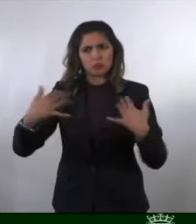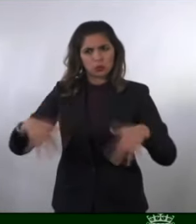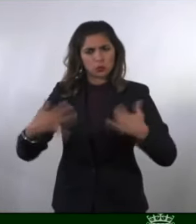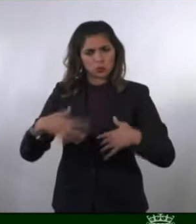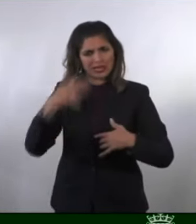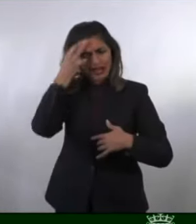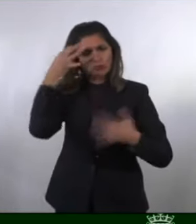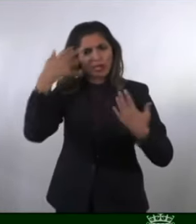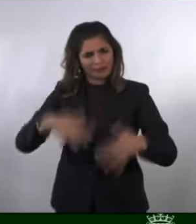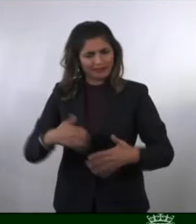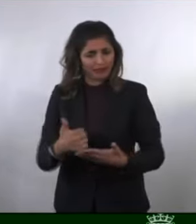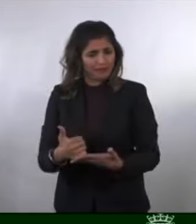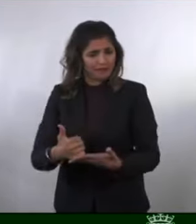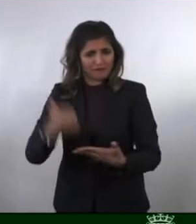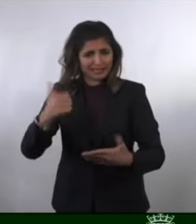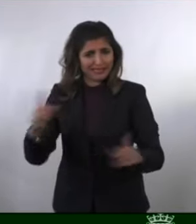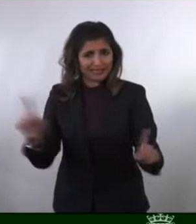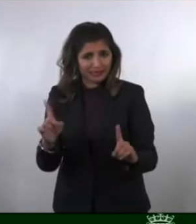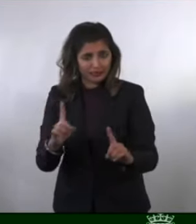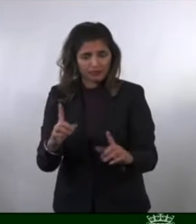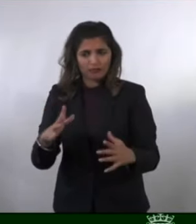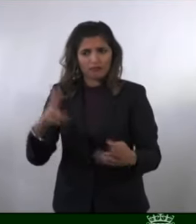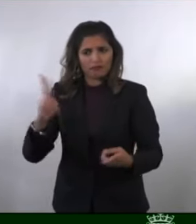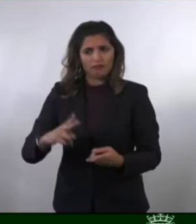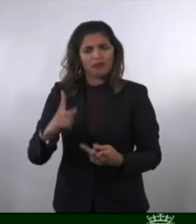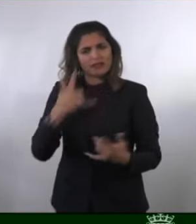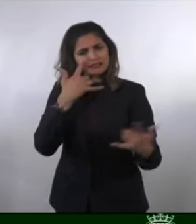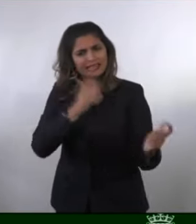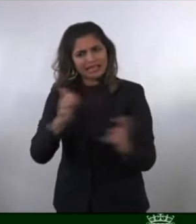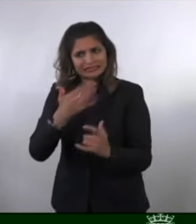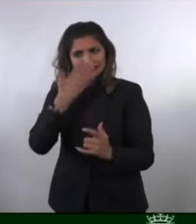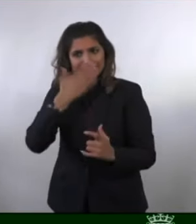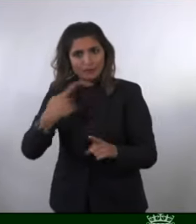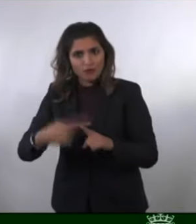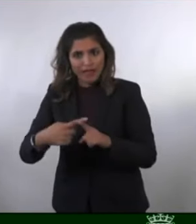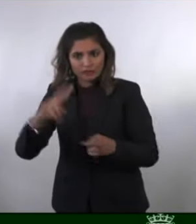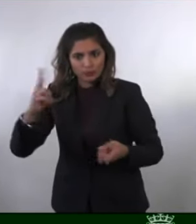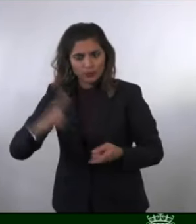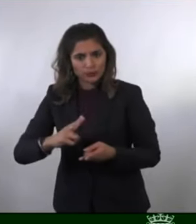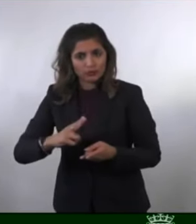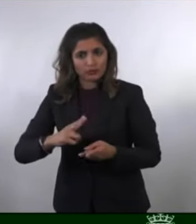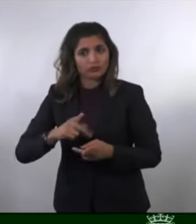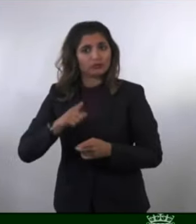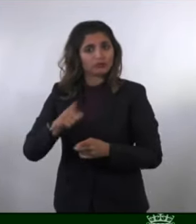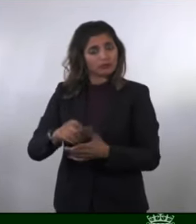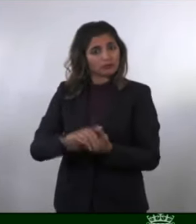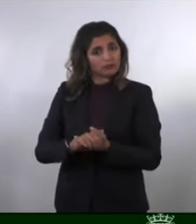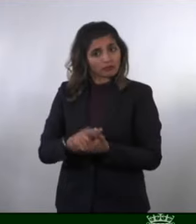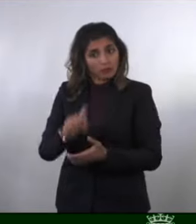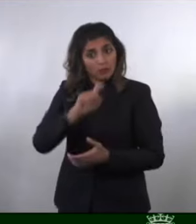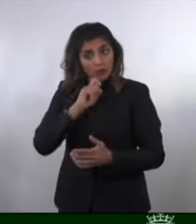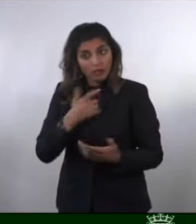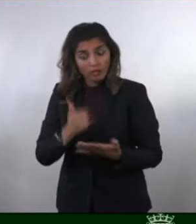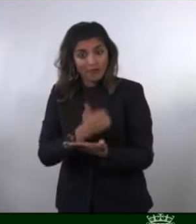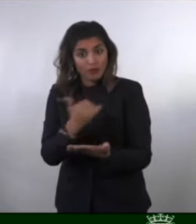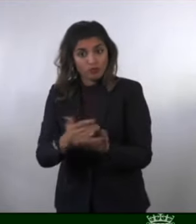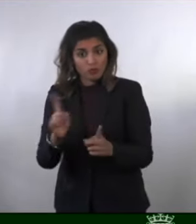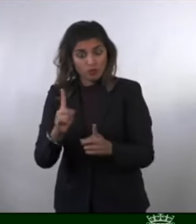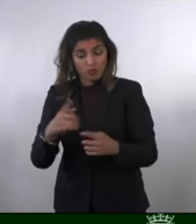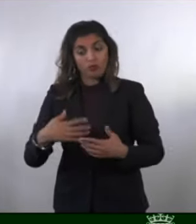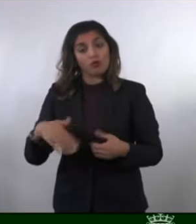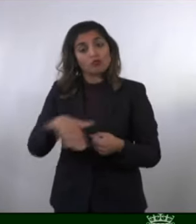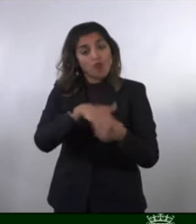testing. Rates are now falling locally, so will my right honourable friend do everything possible to ensure support continues to be given to local health